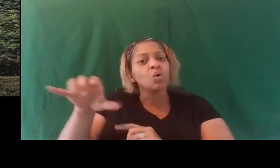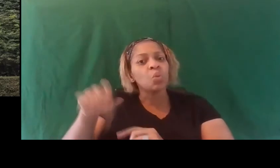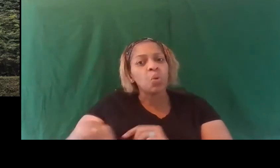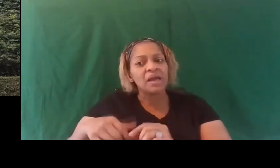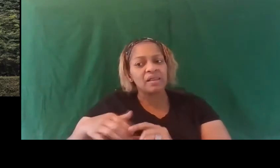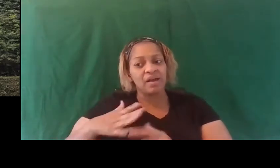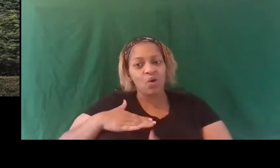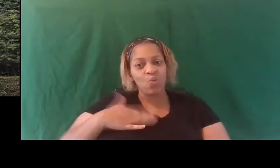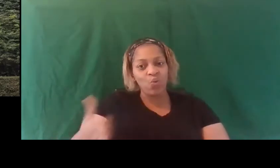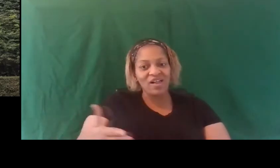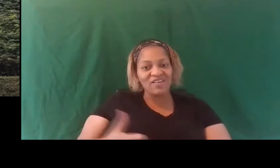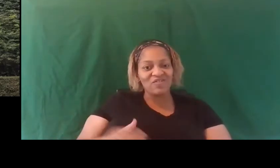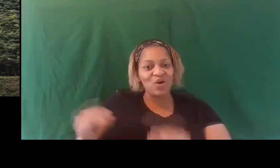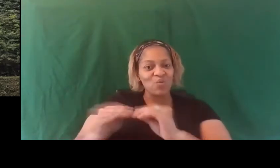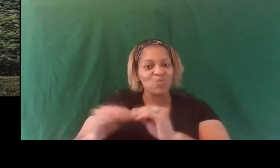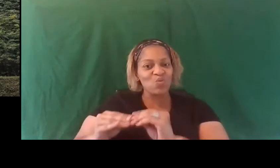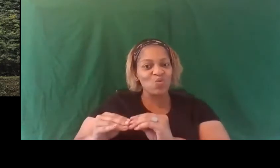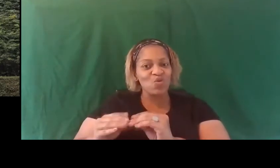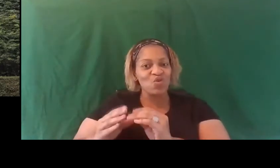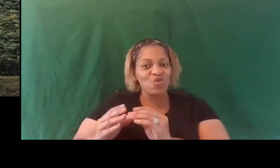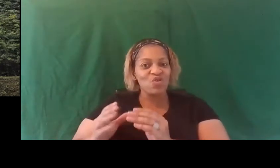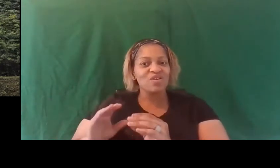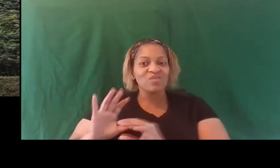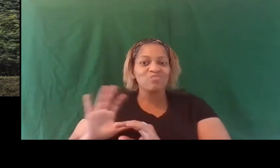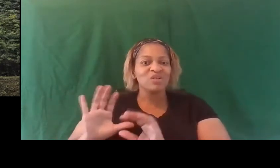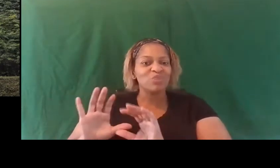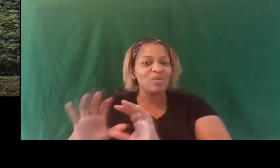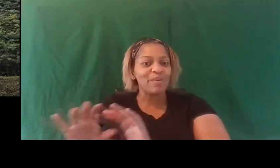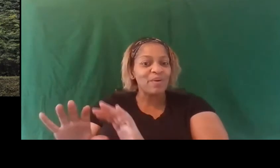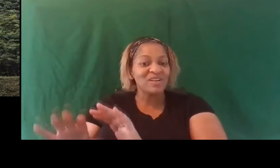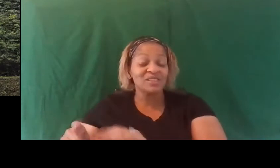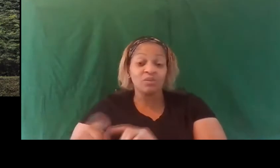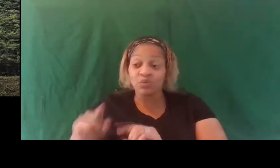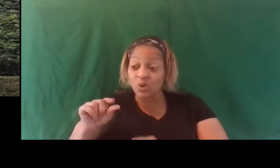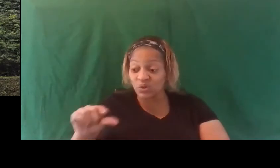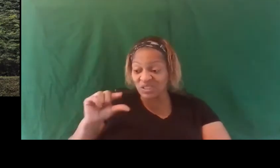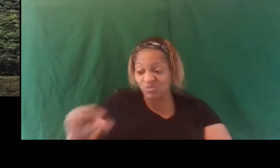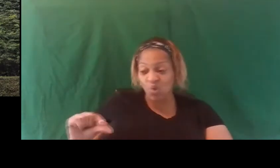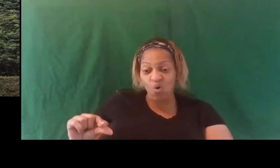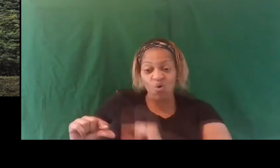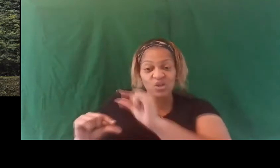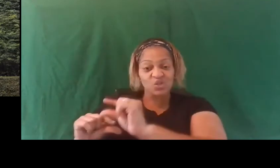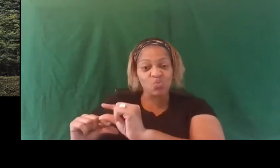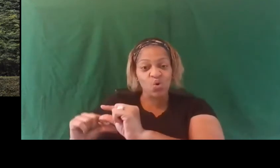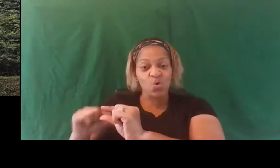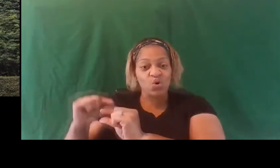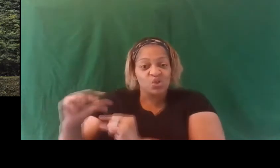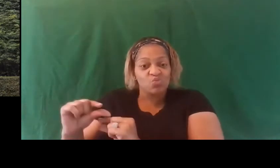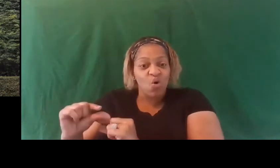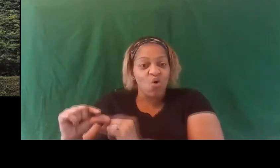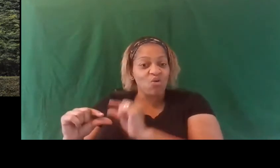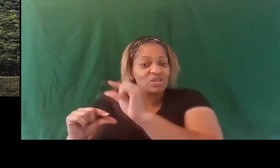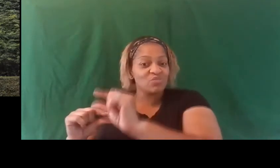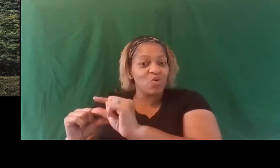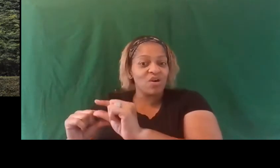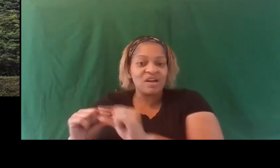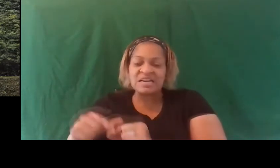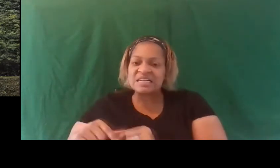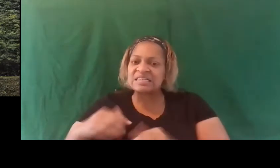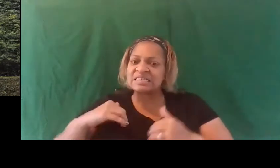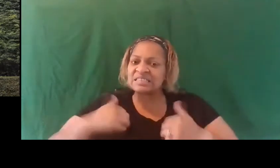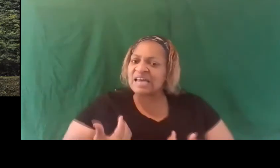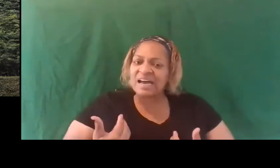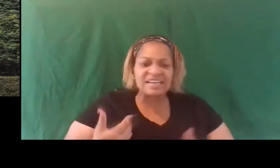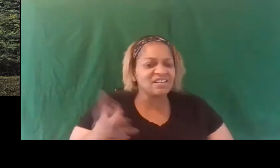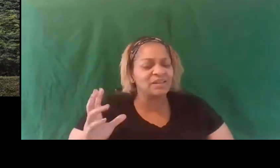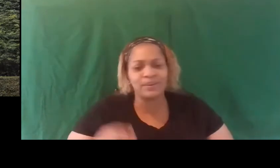See, those middle steps, my legs won't get tired. The other steps, still probably won't get tired. That third set